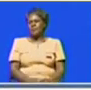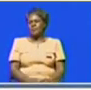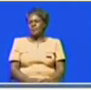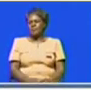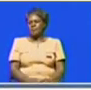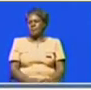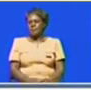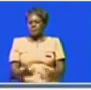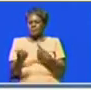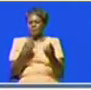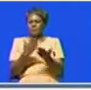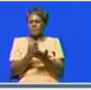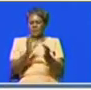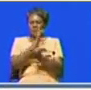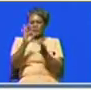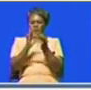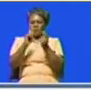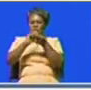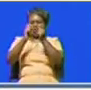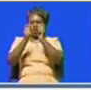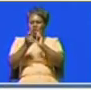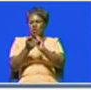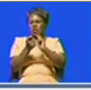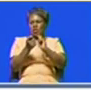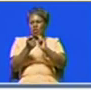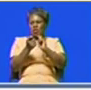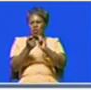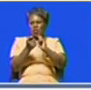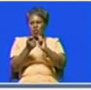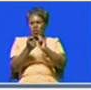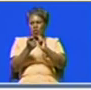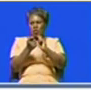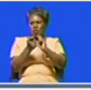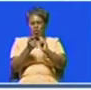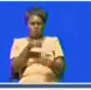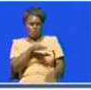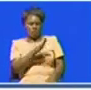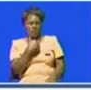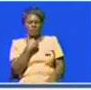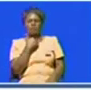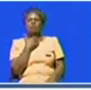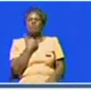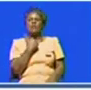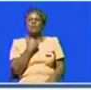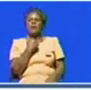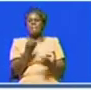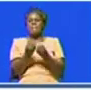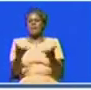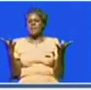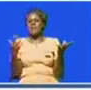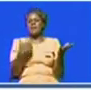Okay. So let's talk about some of these specific reforms that you want. You know, there's a good number of